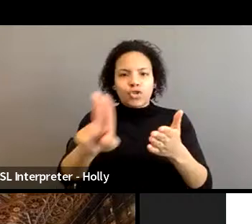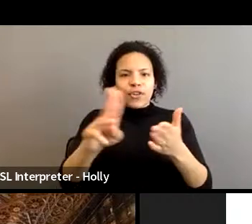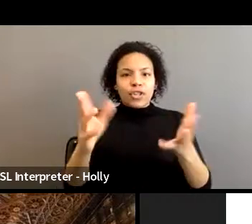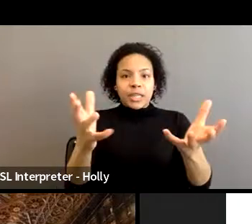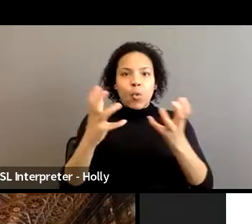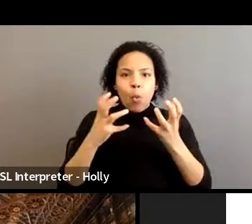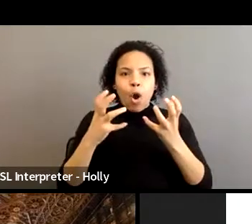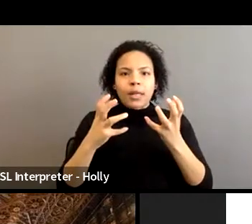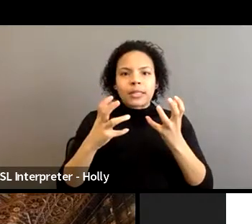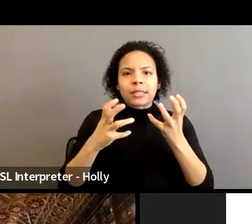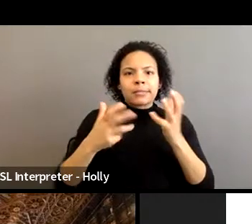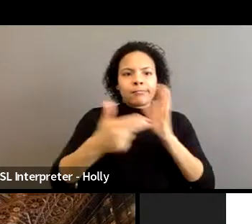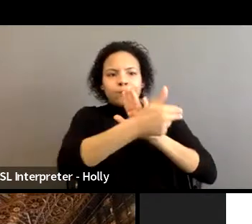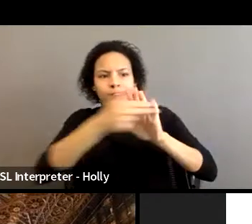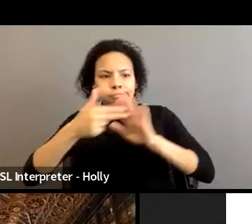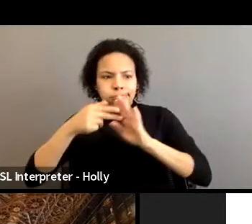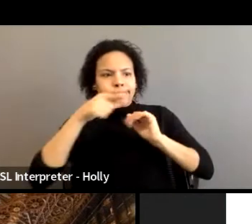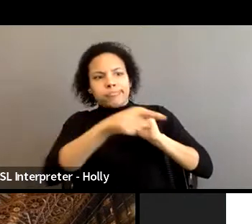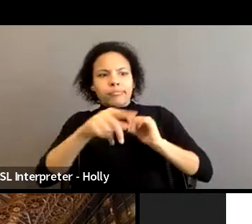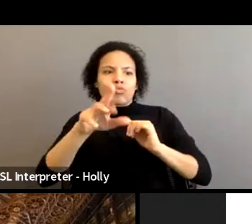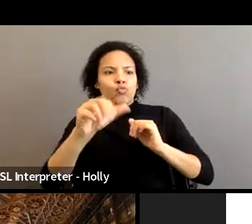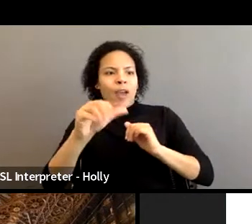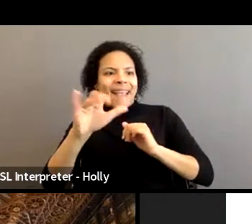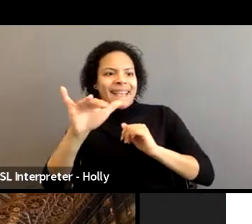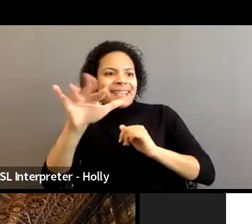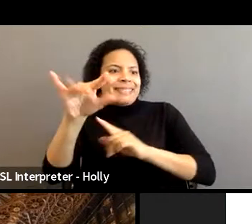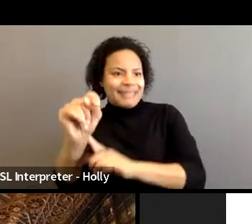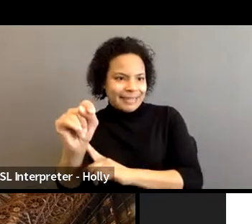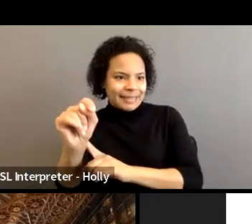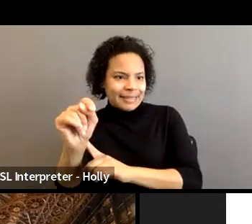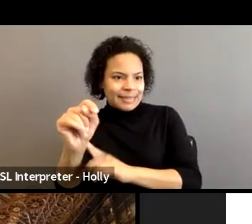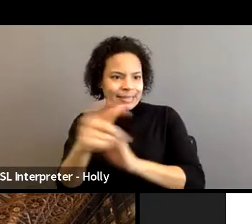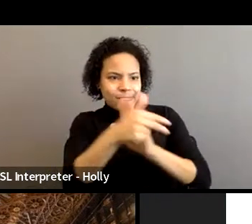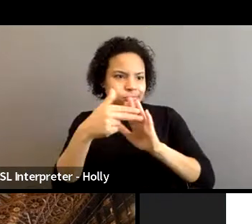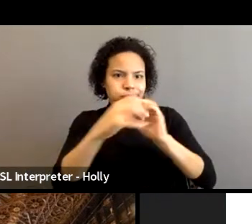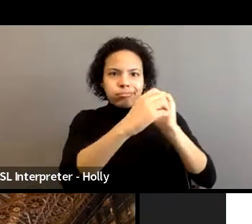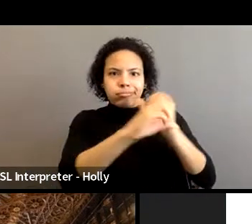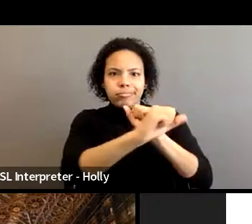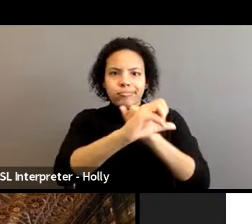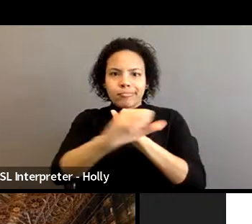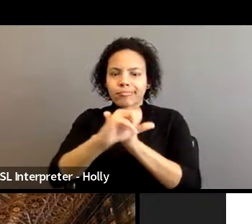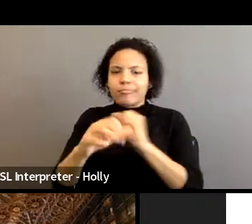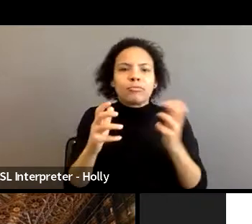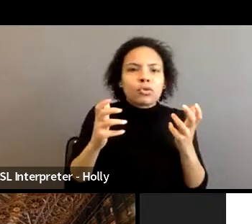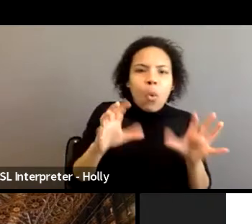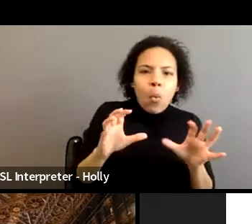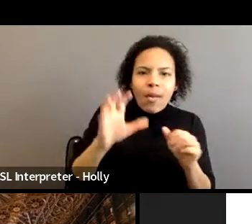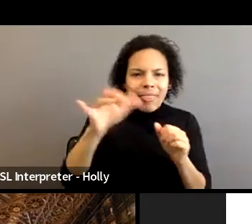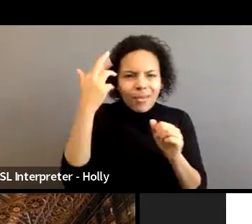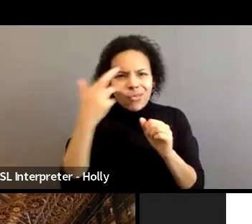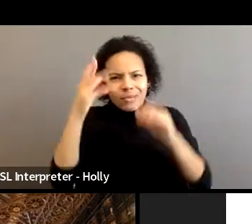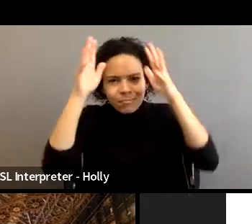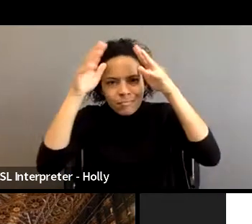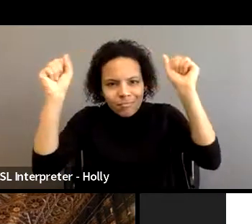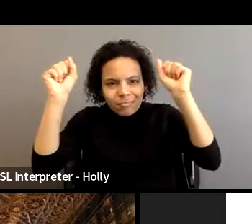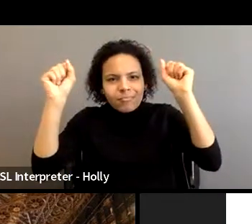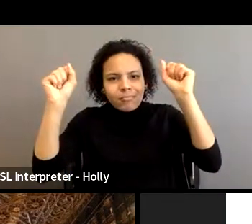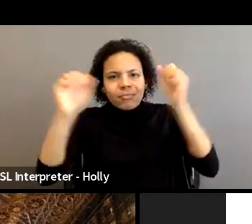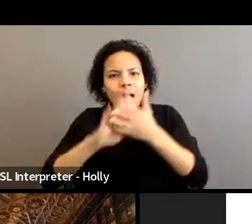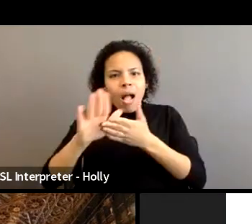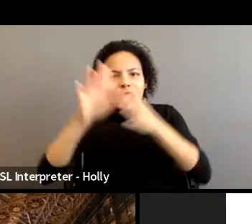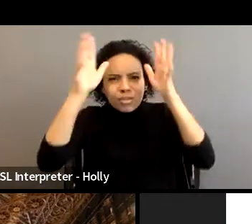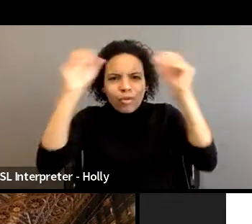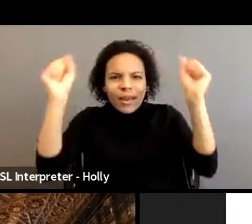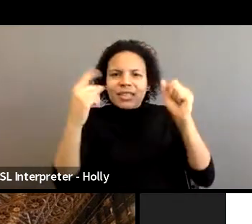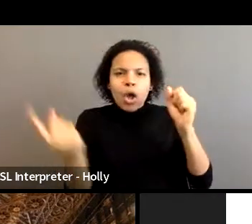graduating Black and brown students, you know, at a good level. That's why college presidents will say, oh, everything is rosy. I'm sure they know that's a lie, but they